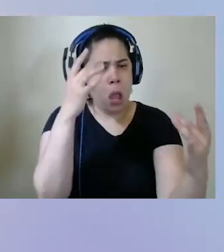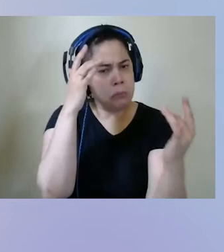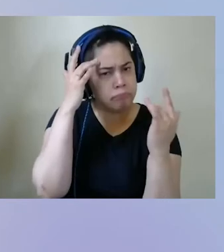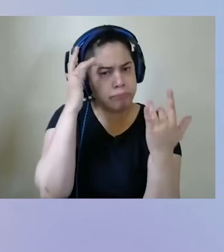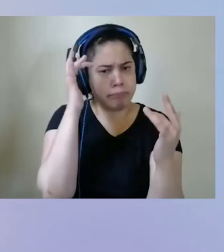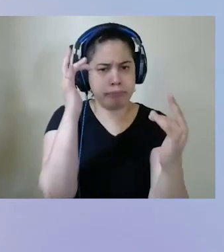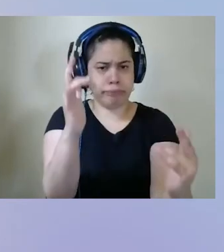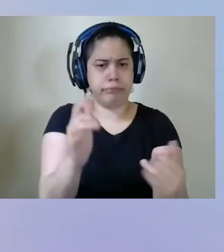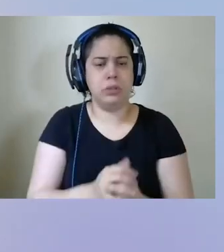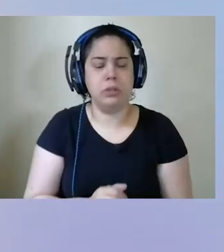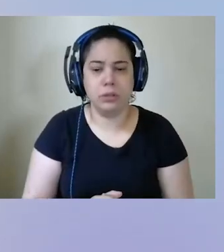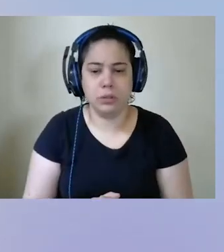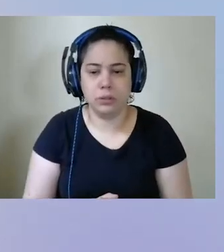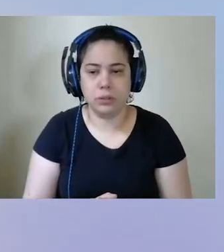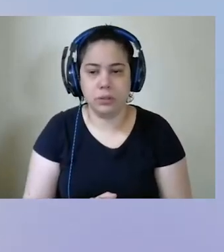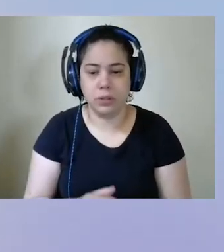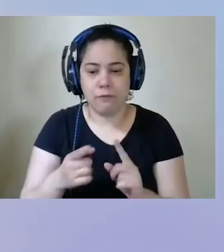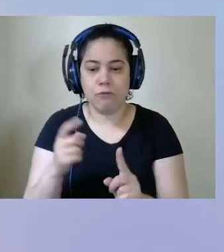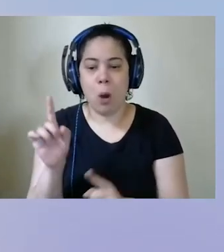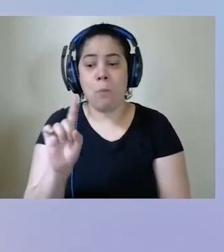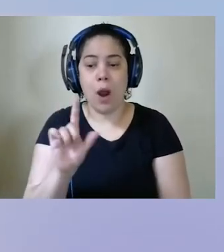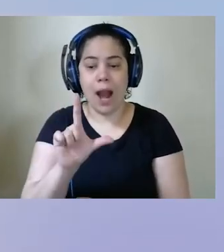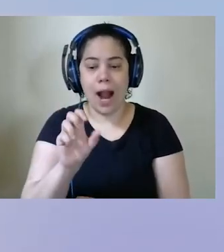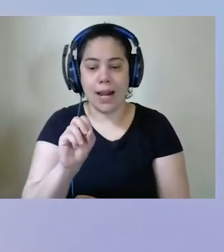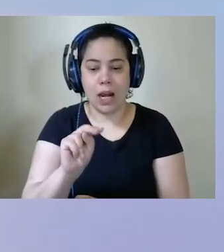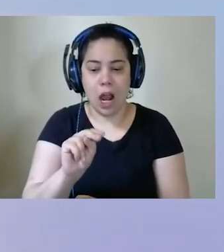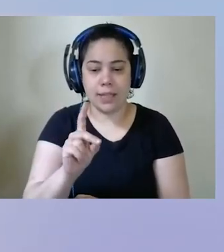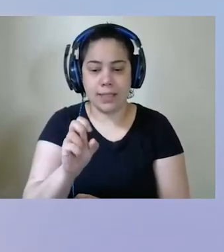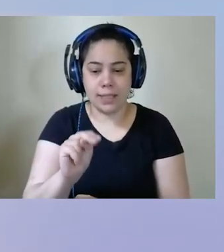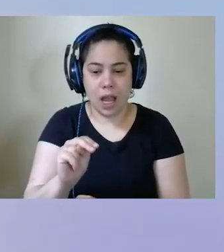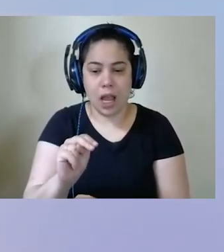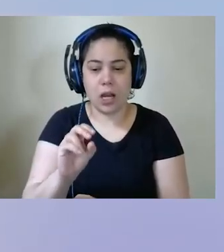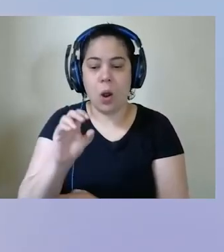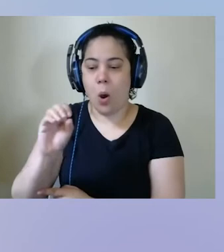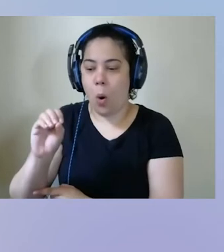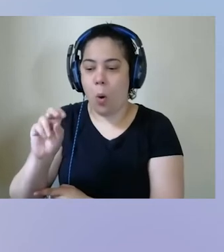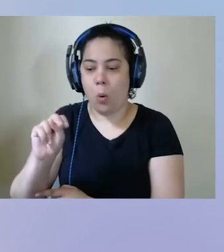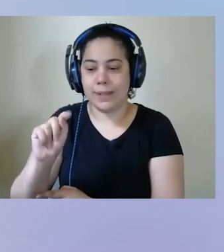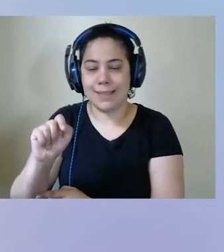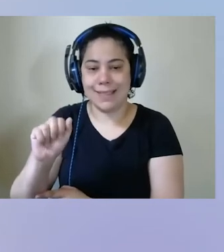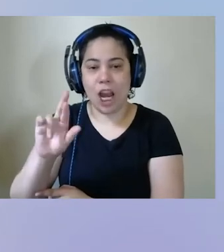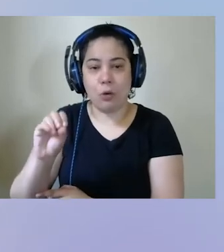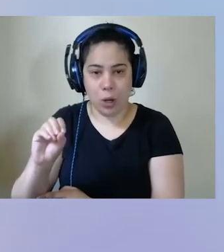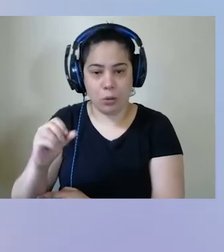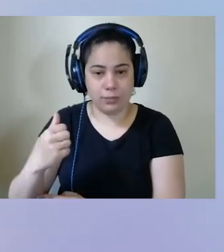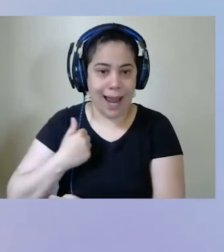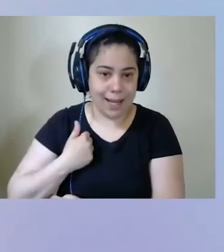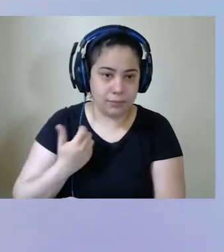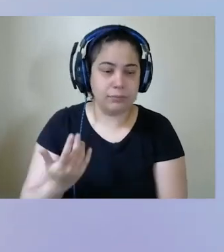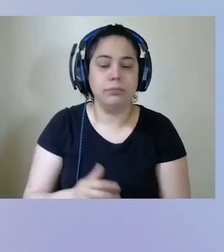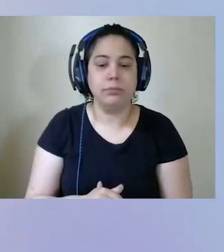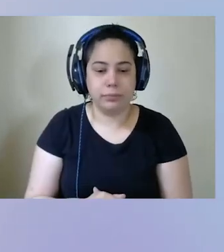from London, Ontario. She is a